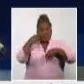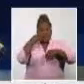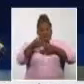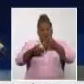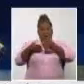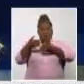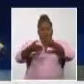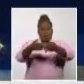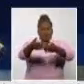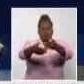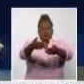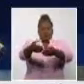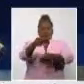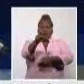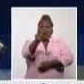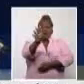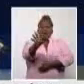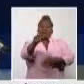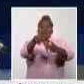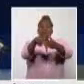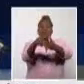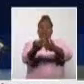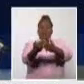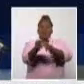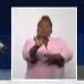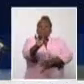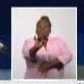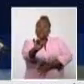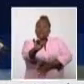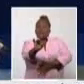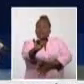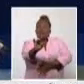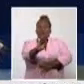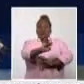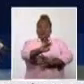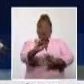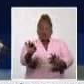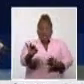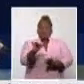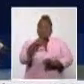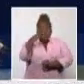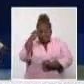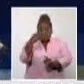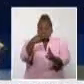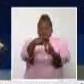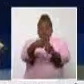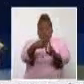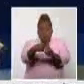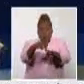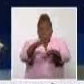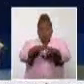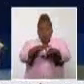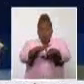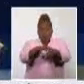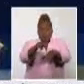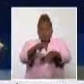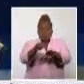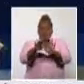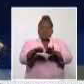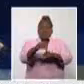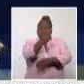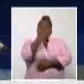was asking us to explain to the population that wonders where these people come from who are being